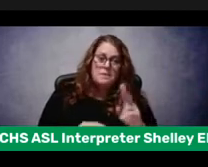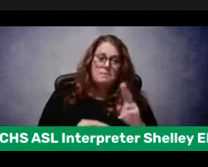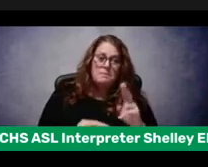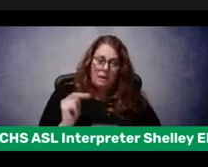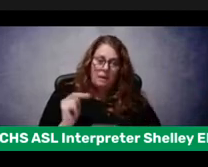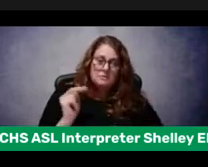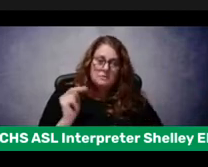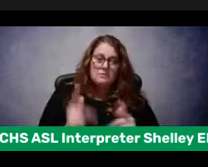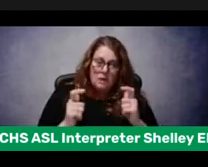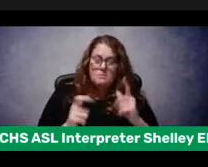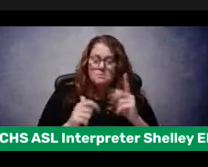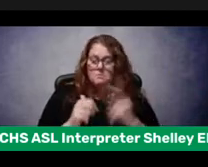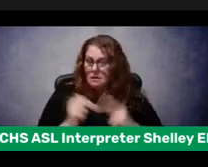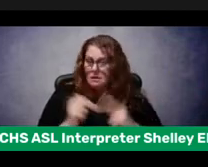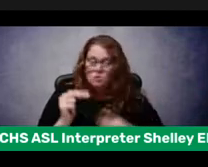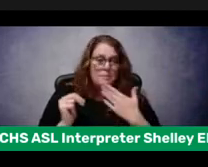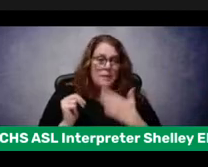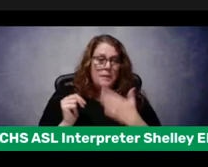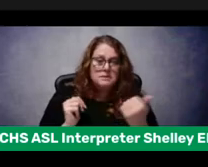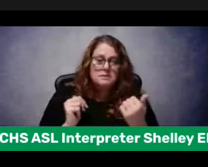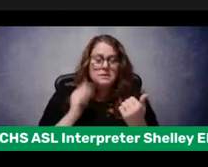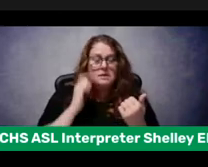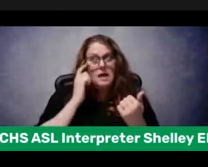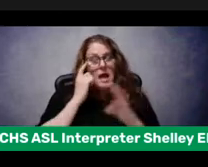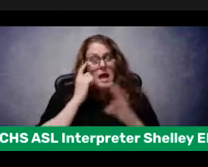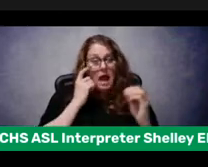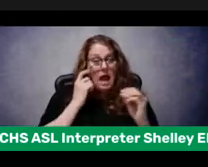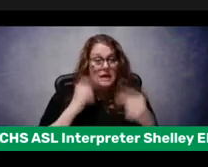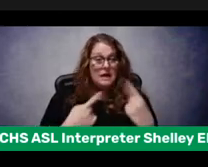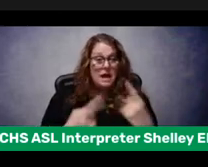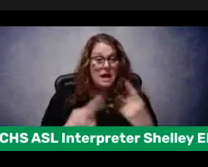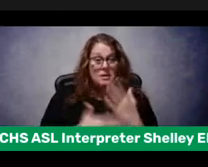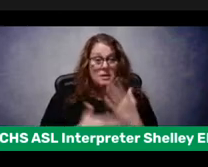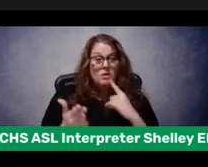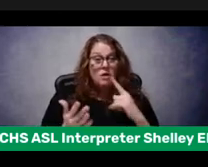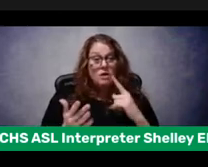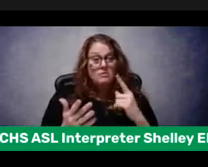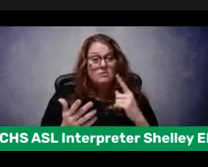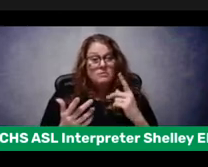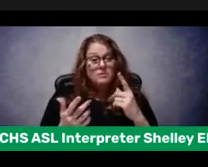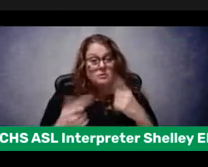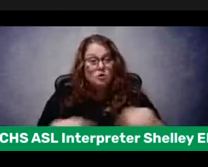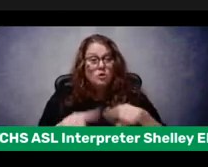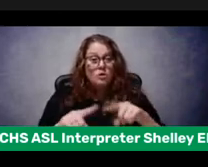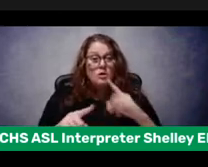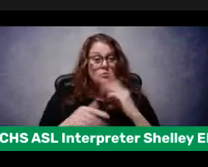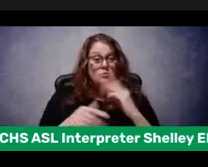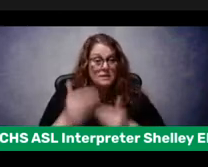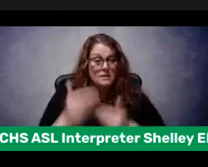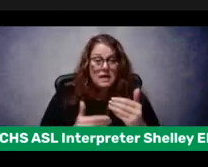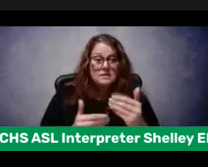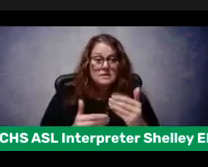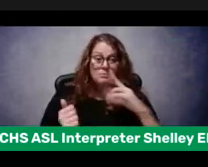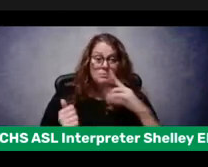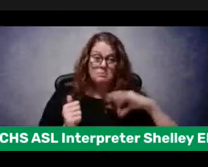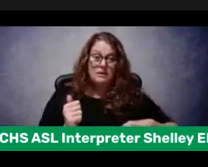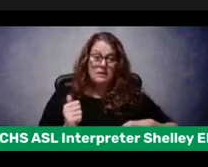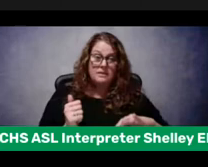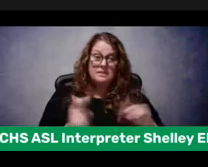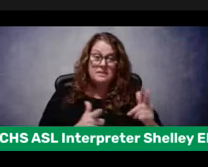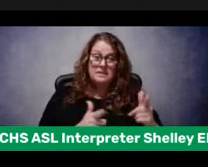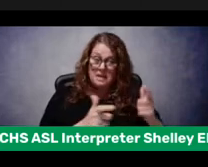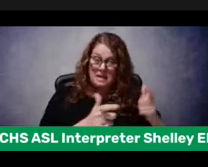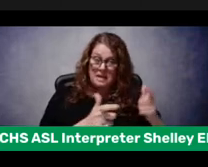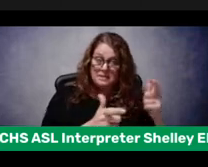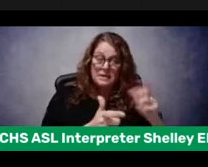we have to build quickly, we have to be the best. And I've been a part of circles where the process benefits expediency